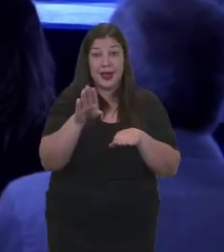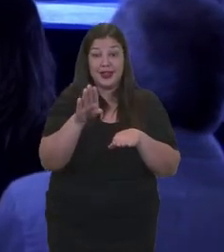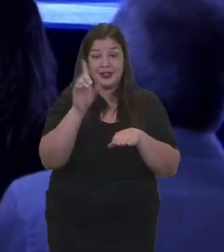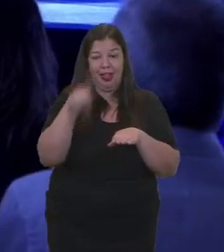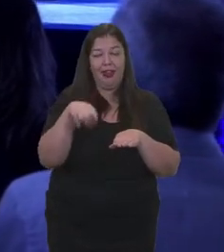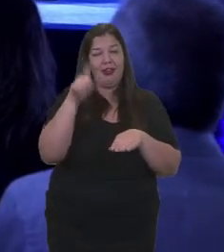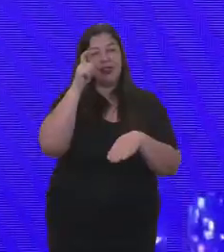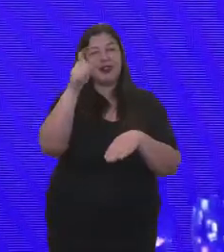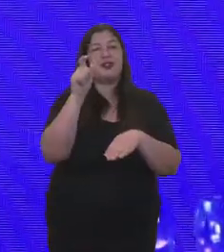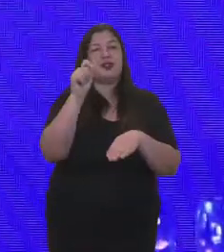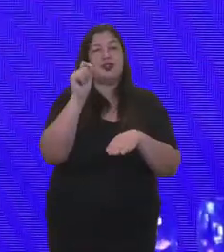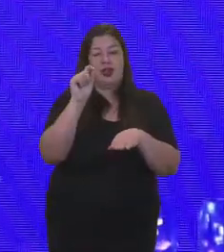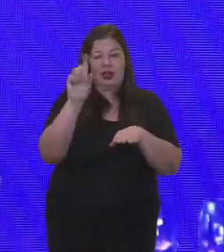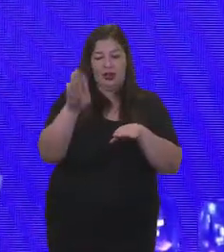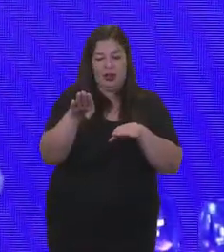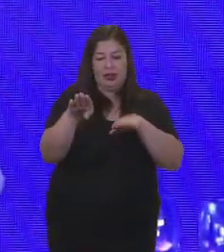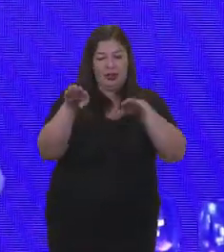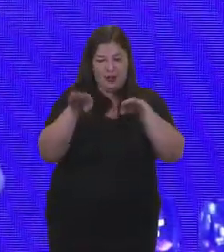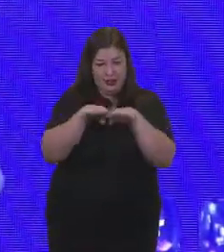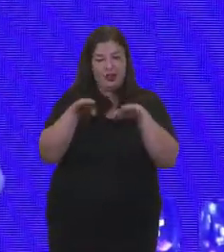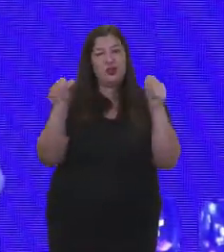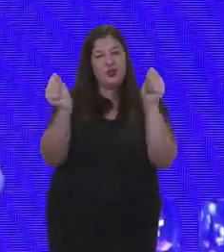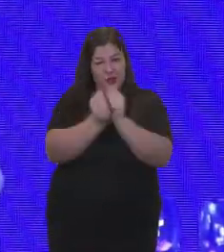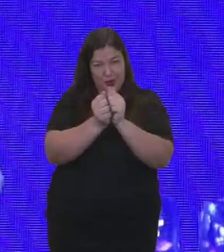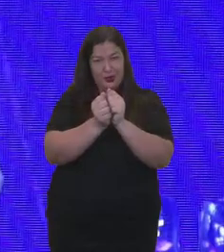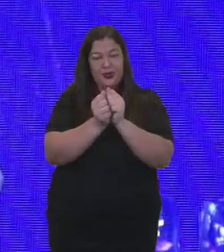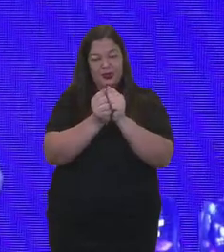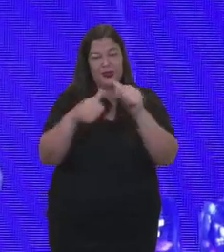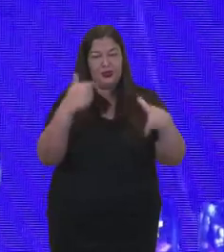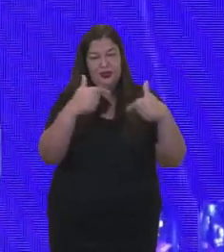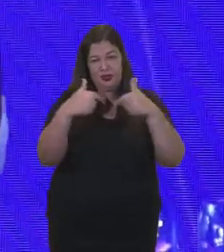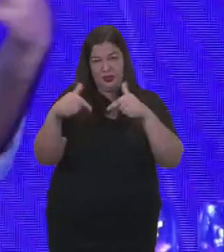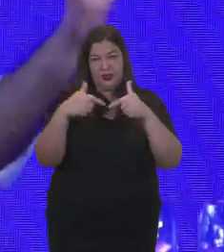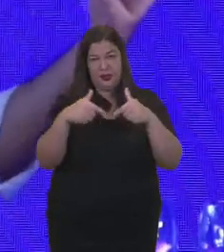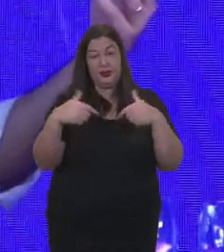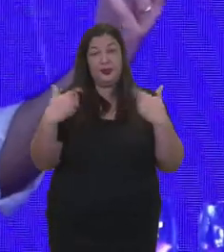that is very interesting, that we'll be able to work together. So